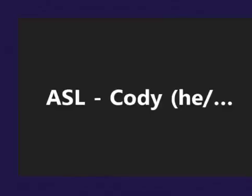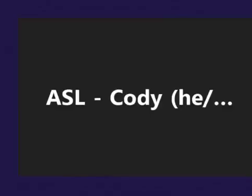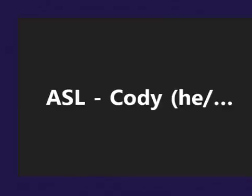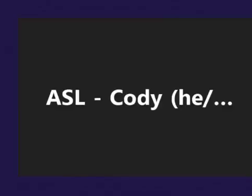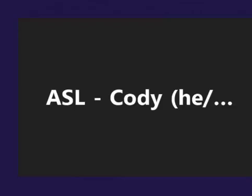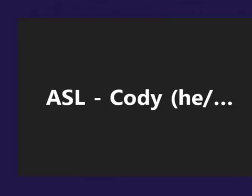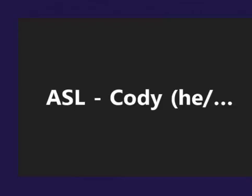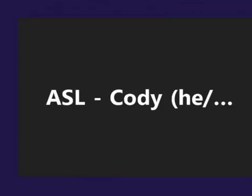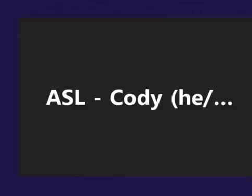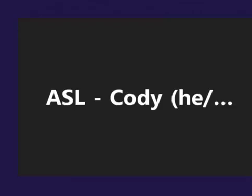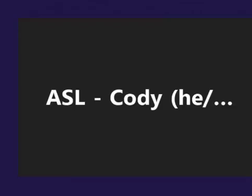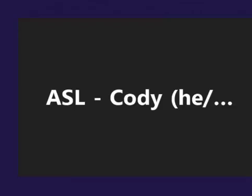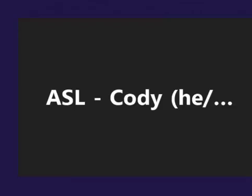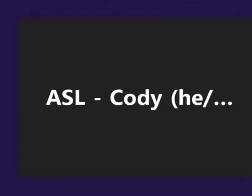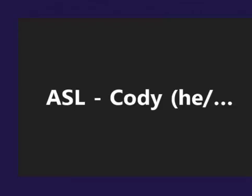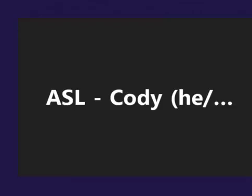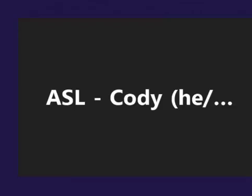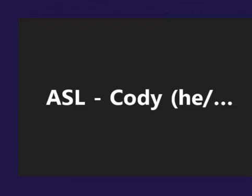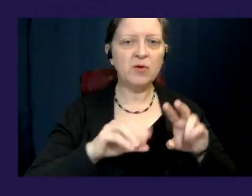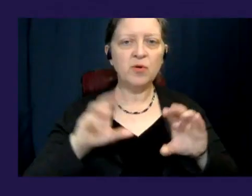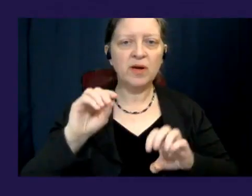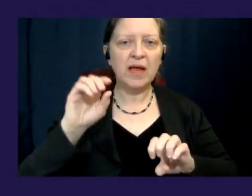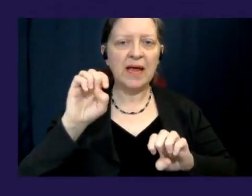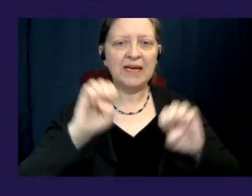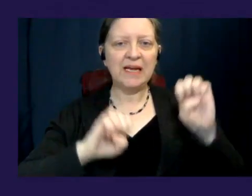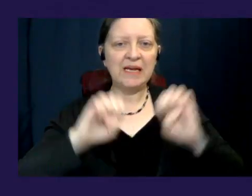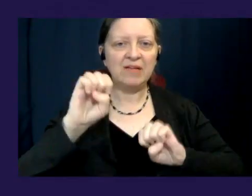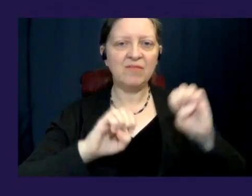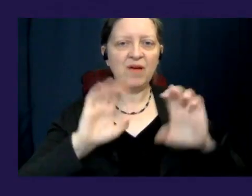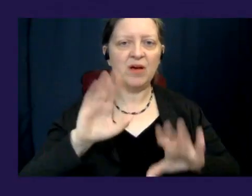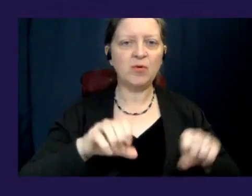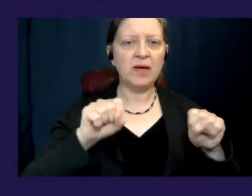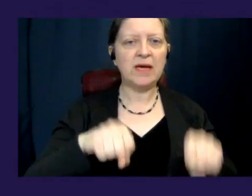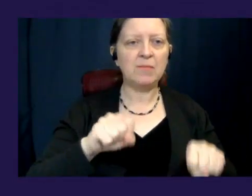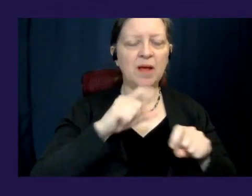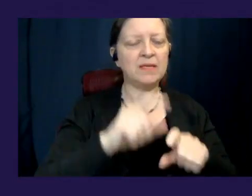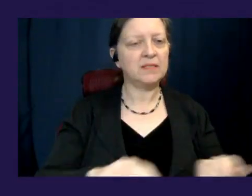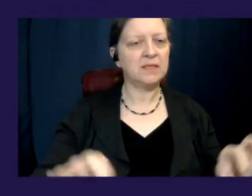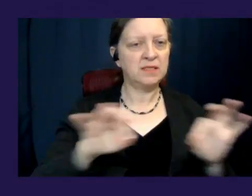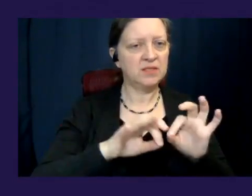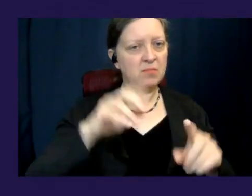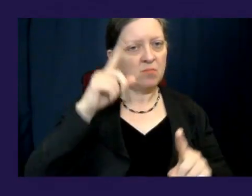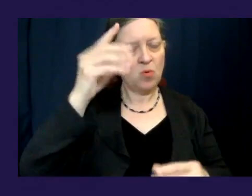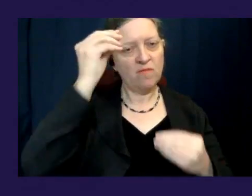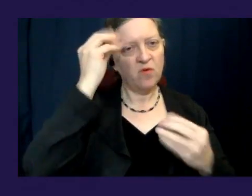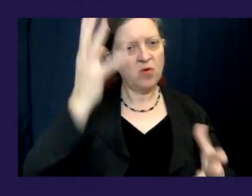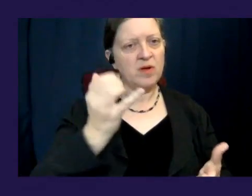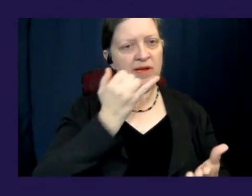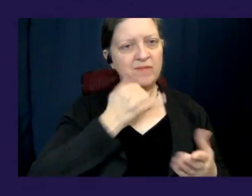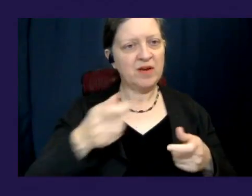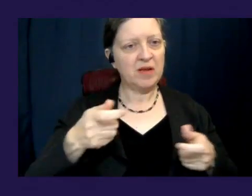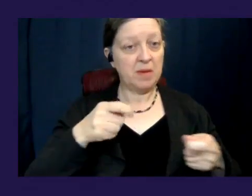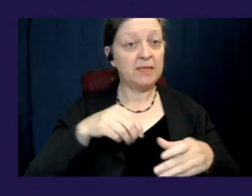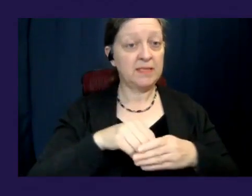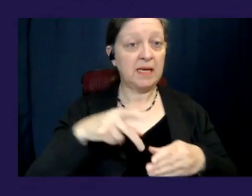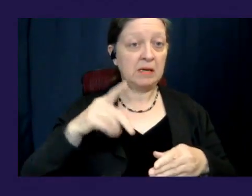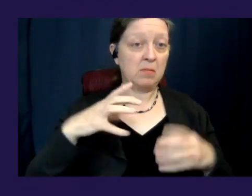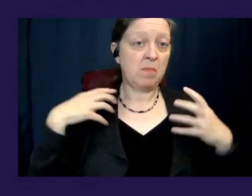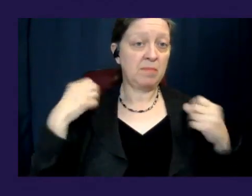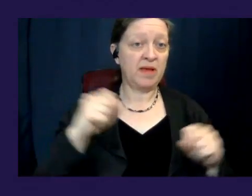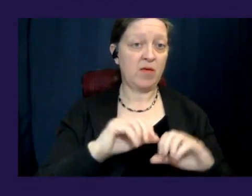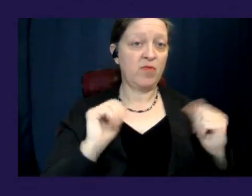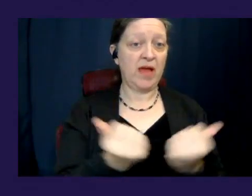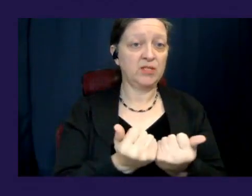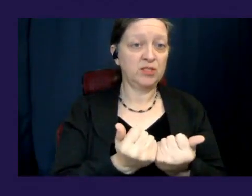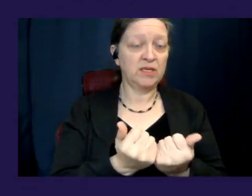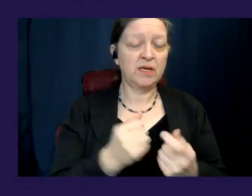evaluation capacity is essential for infodemic management within a public health agency. This cannot be done without